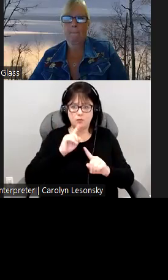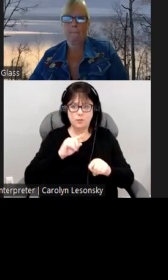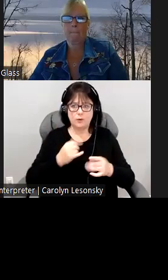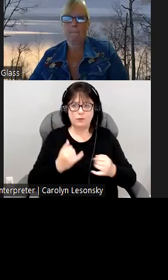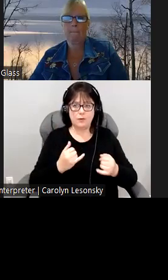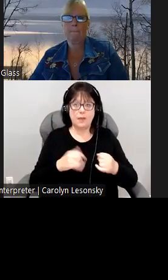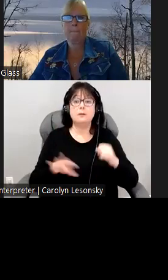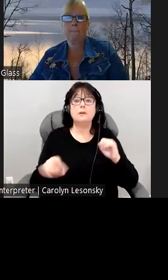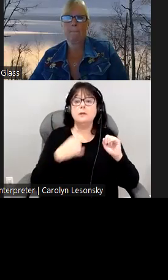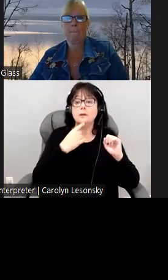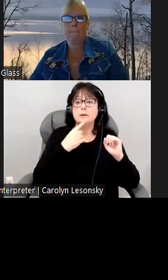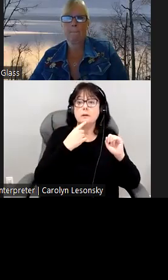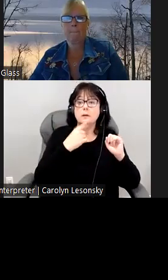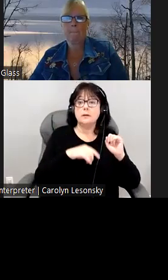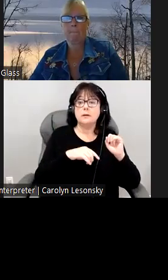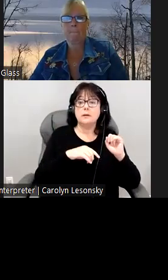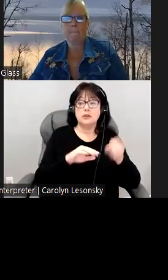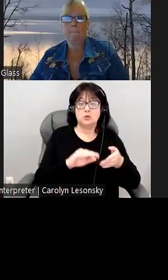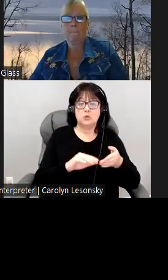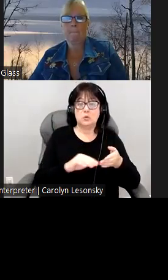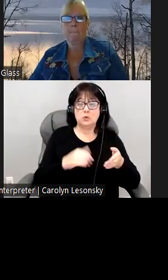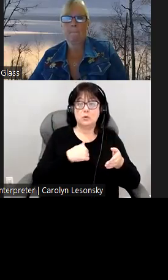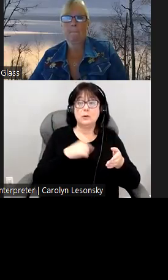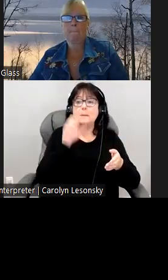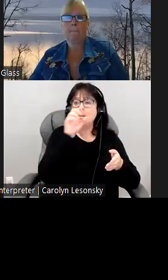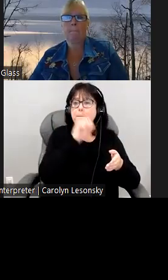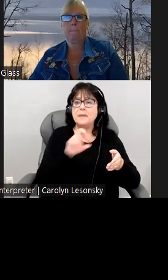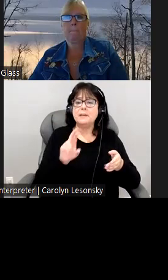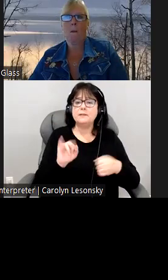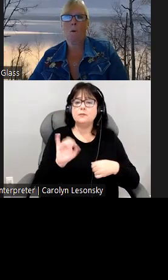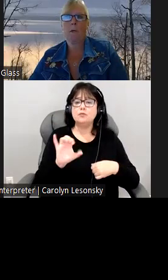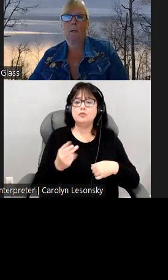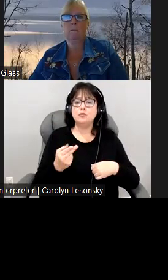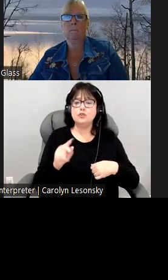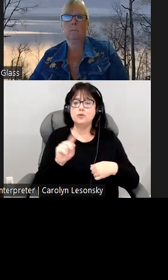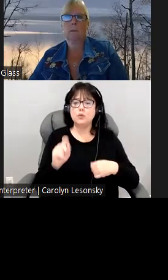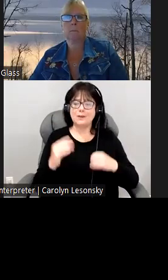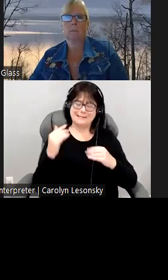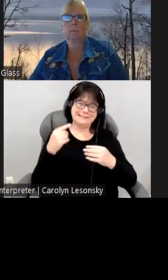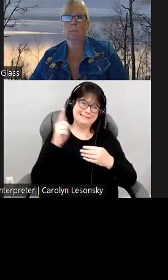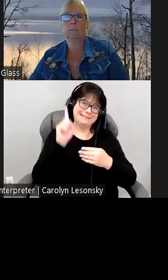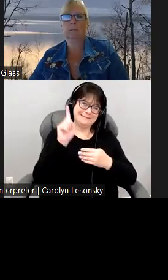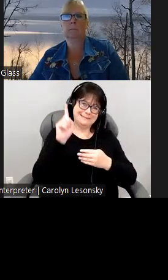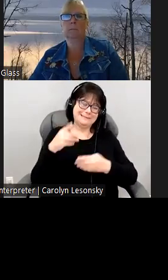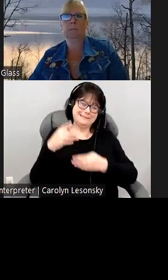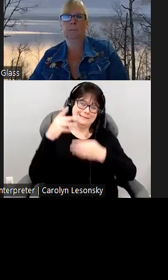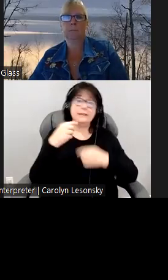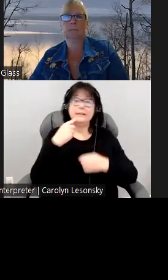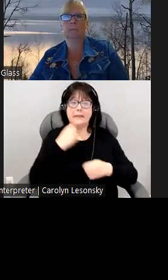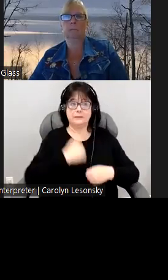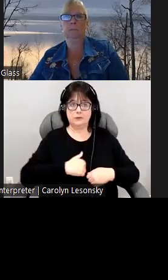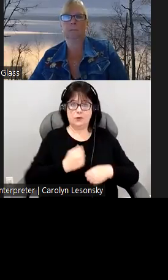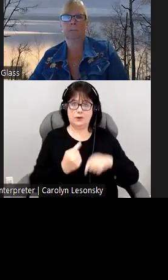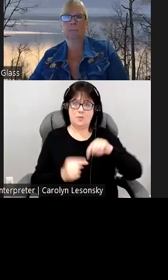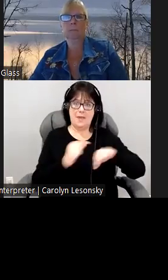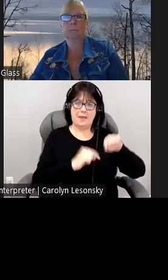Excuse me, Barb. I think we missed Rich's question. Okay. He says, sorry to go back